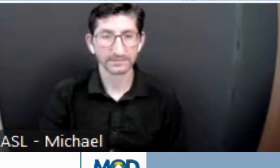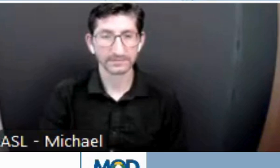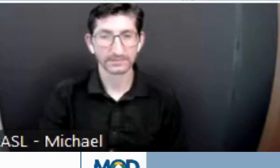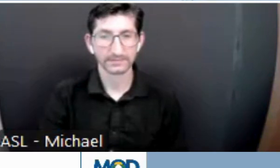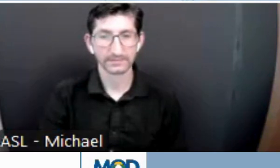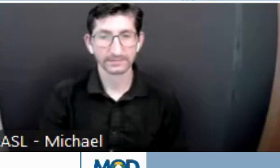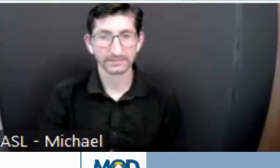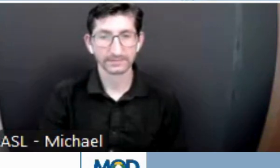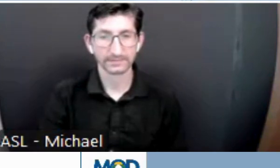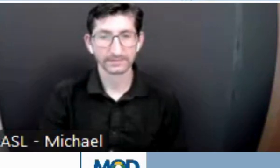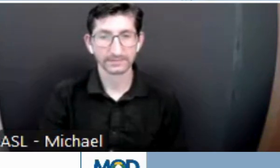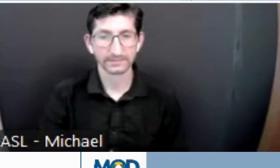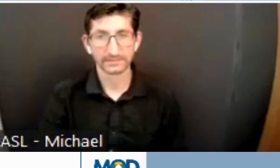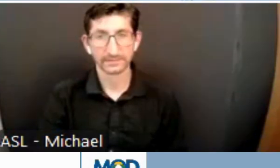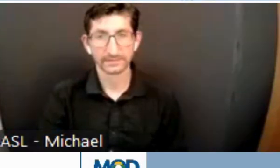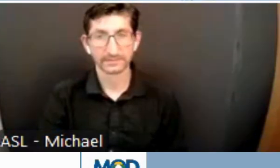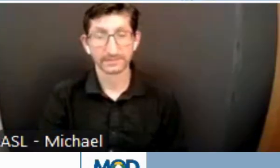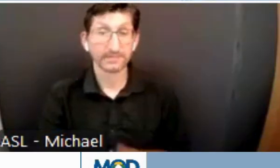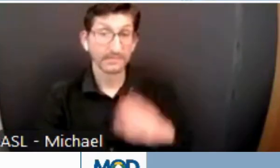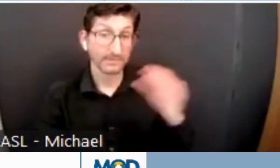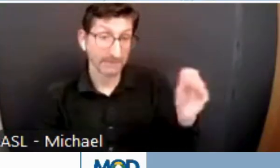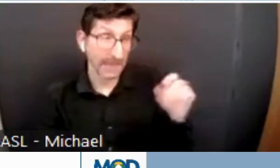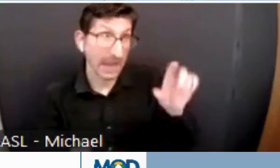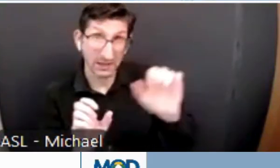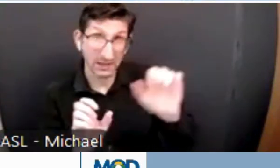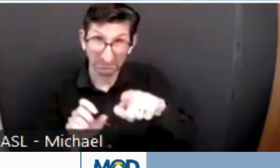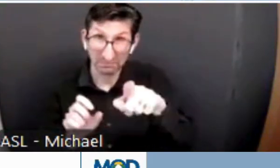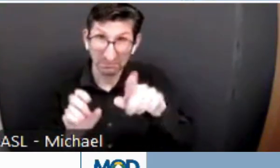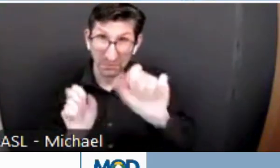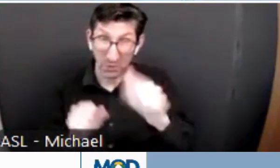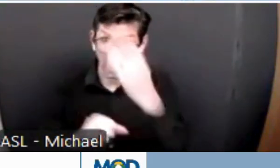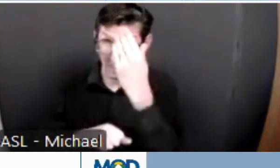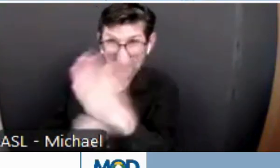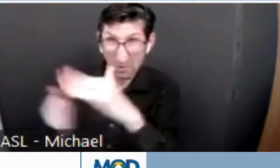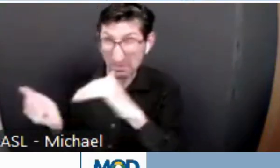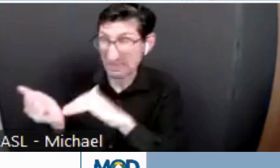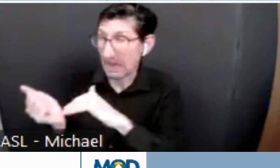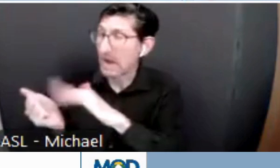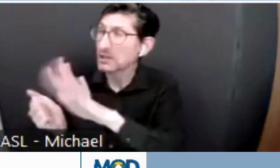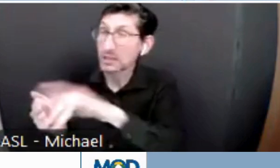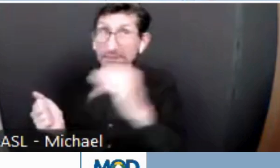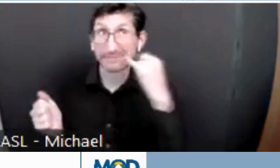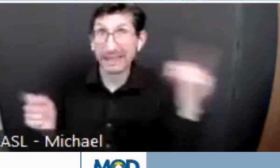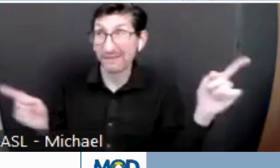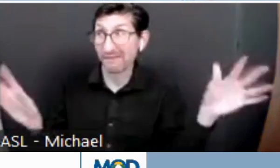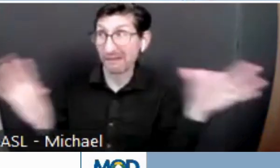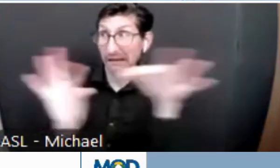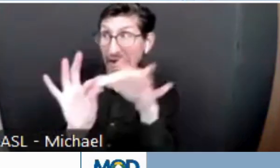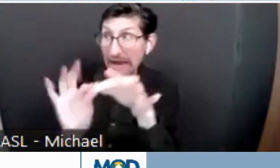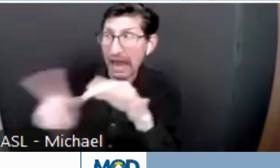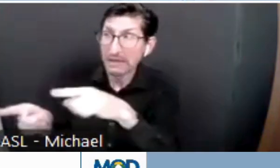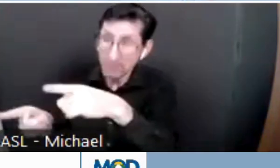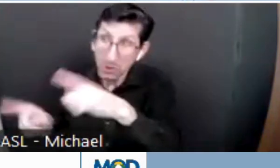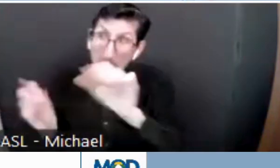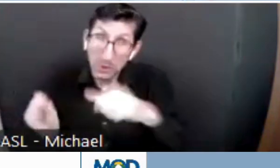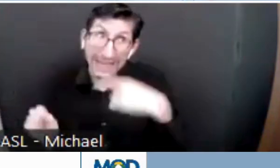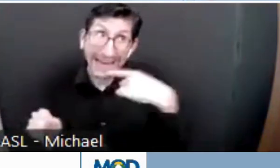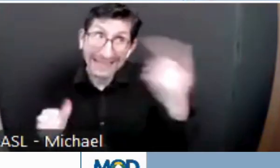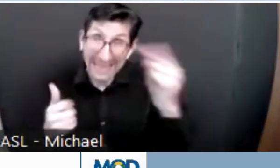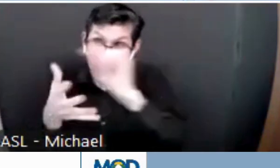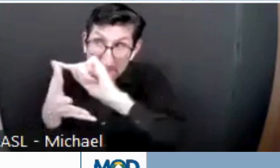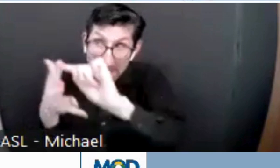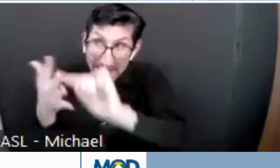happy with them sharing, what kind of wording you're comfortable with about your disability, and so on.